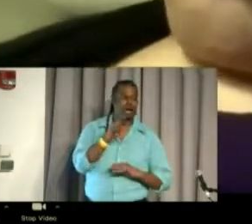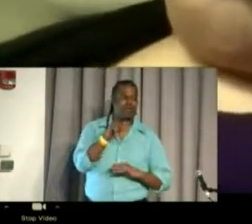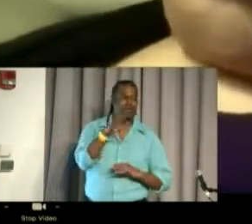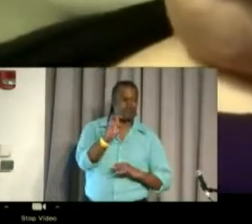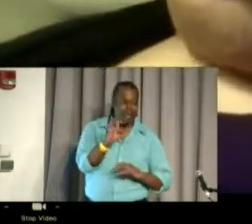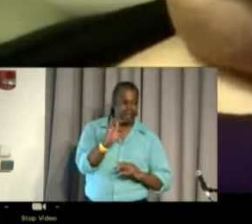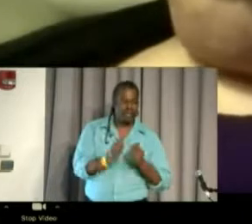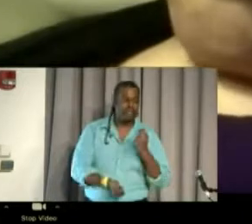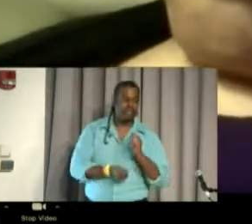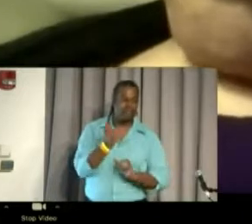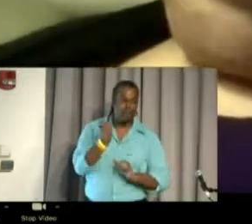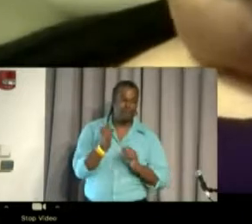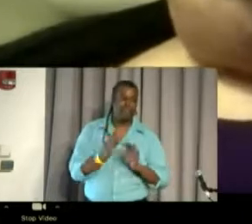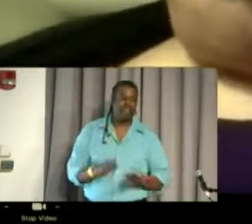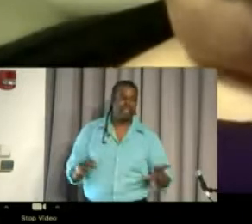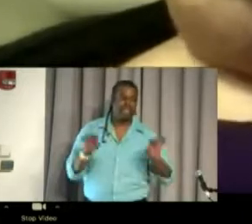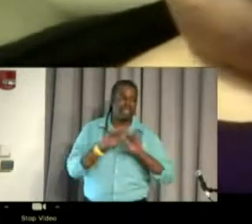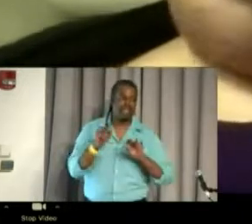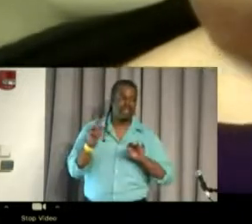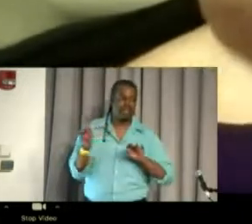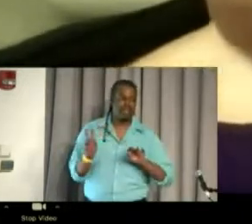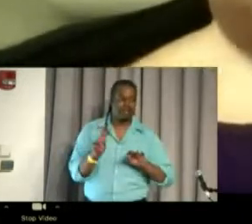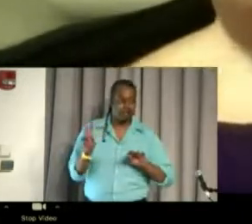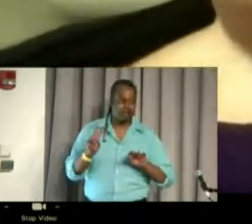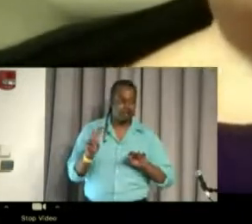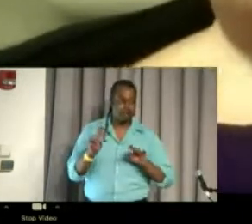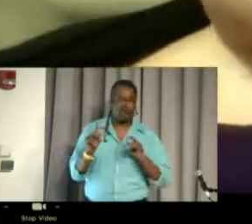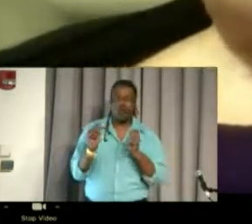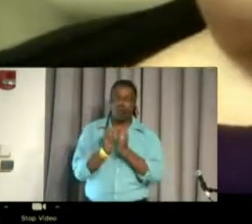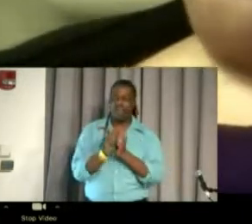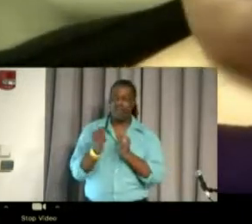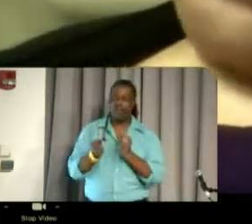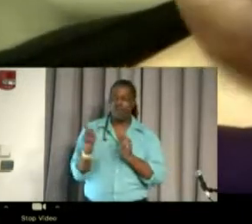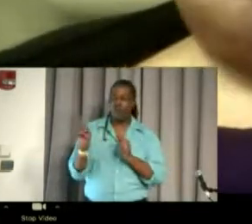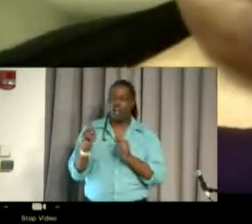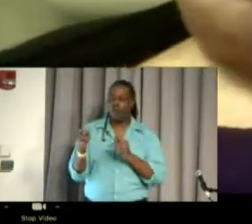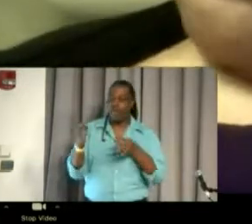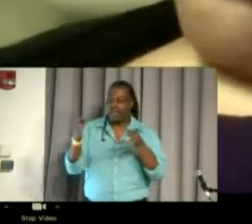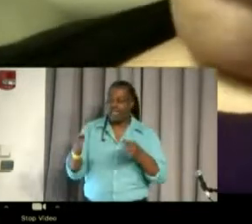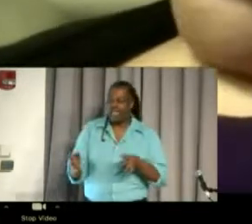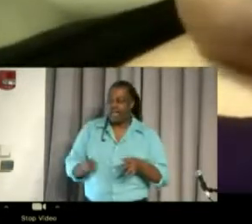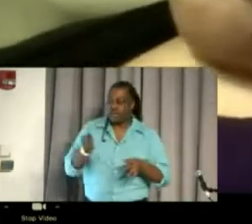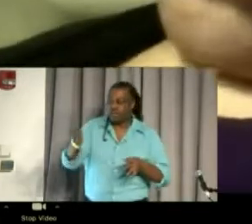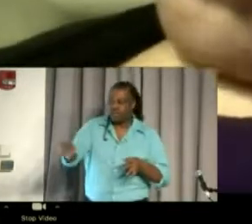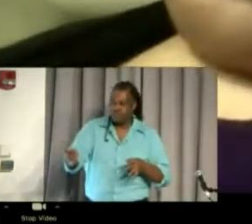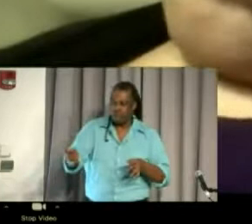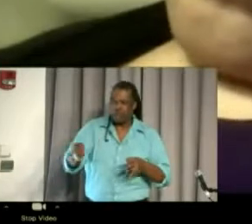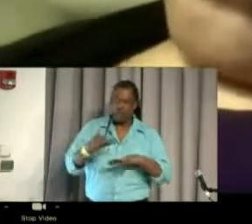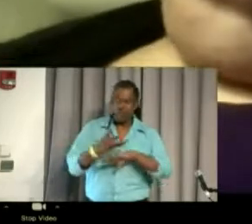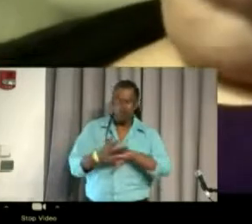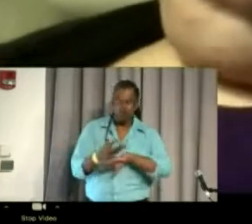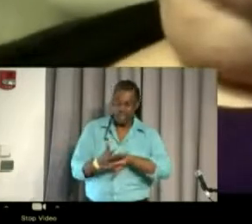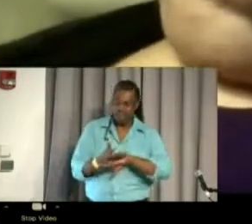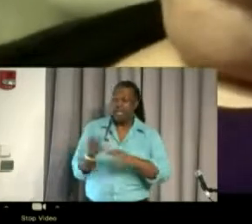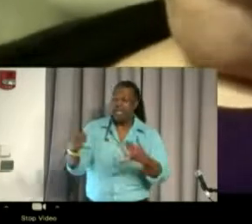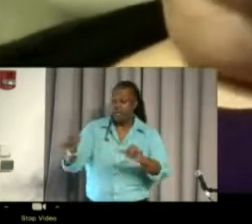most significant variable in the location of commercial hazardous waste sites nationally, and that's still